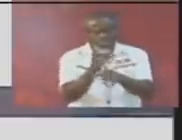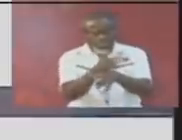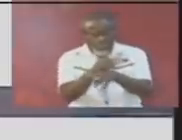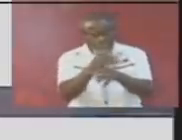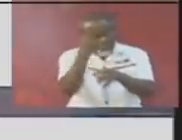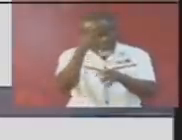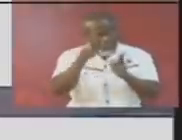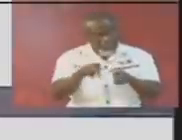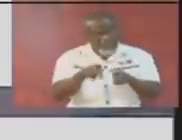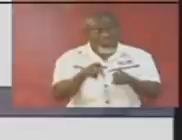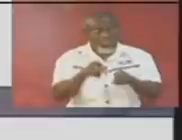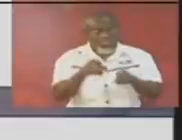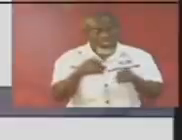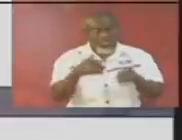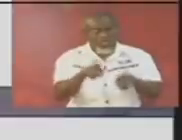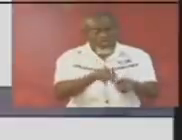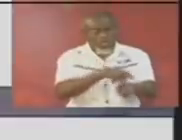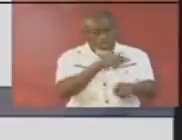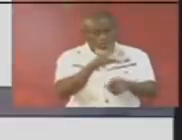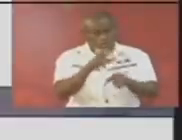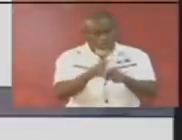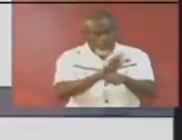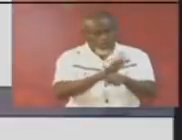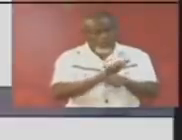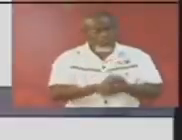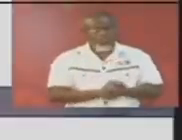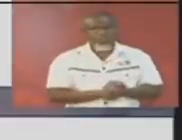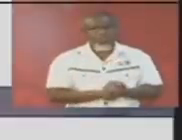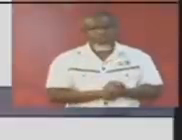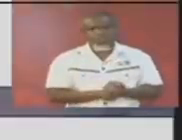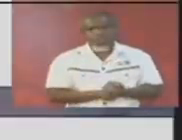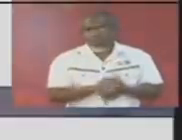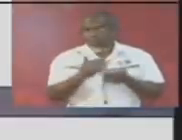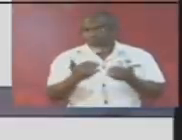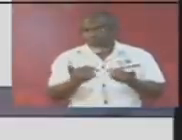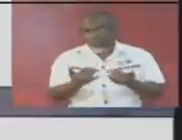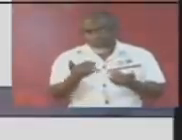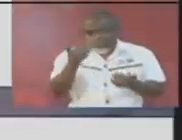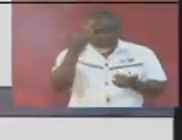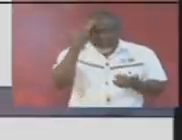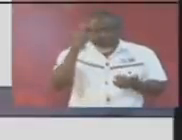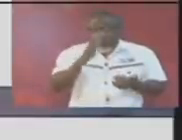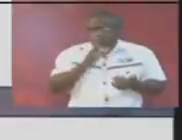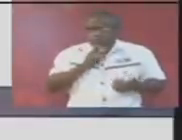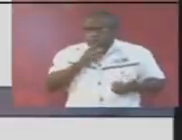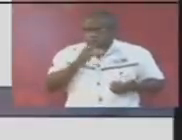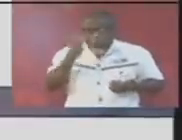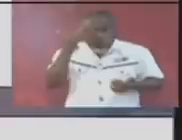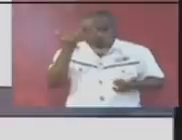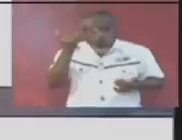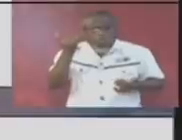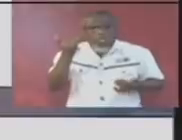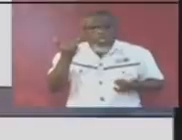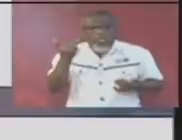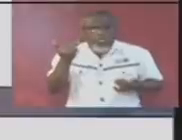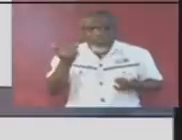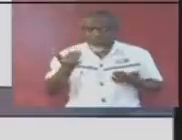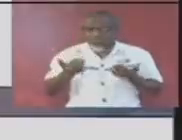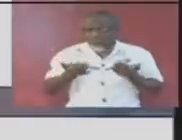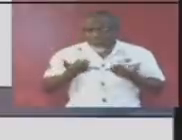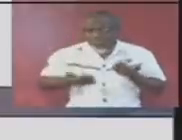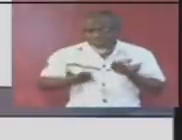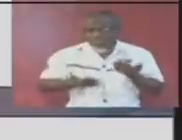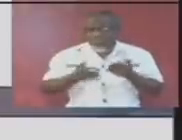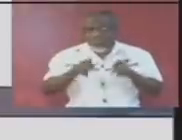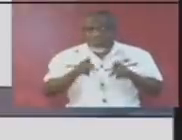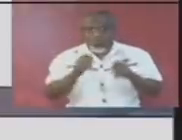So we don't at this time know why patients with asthma seem more susceptible to developing long